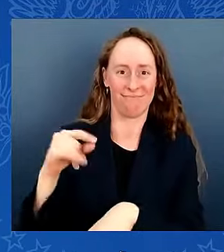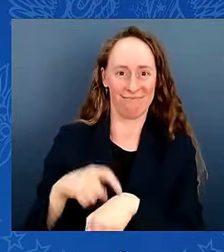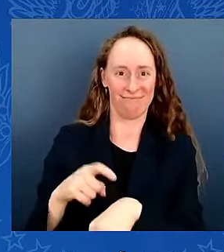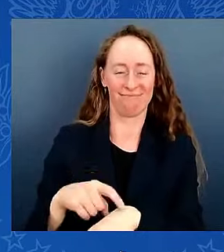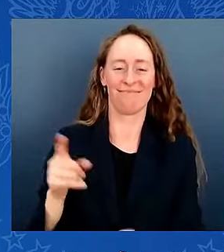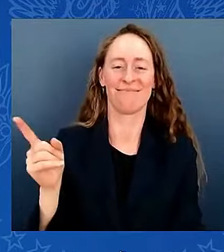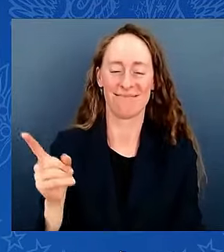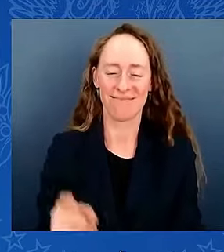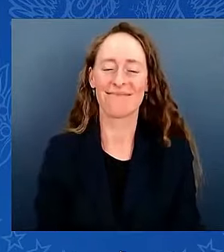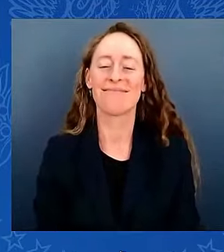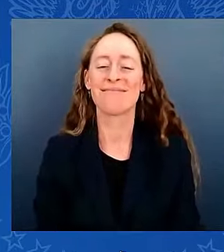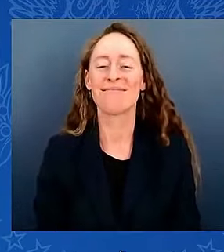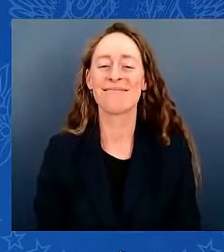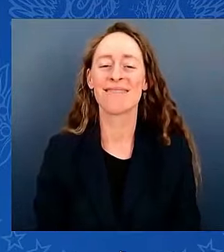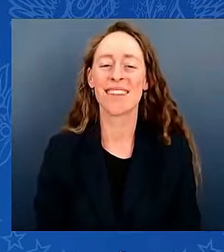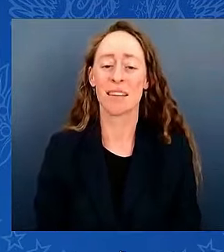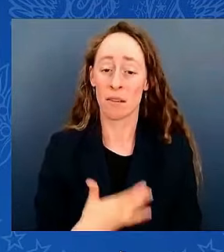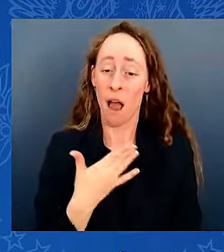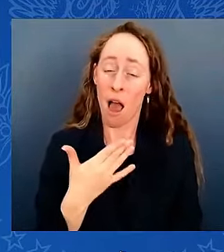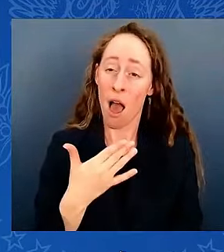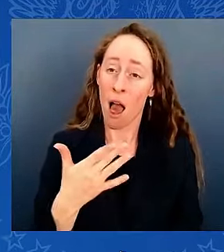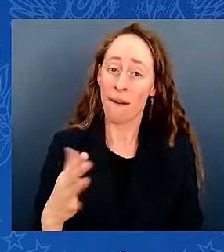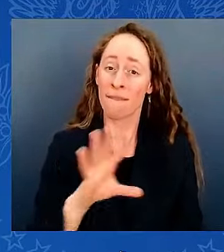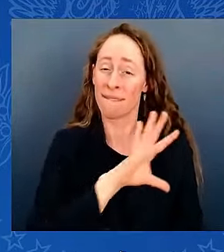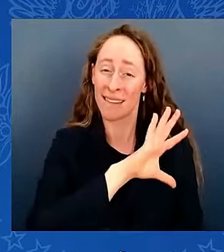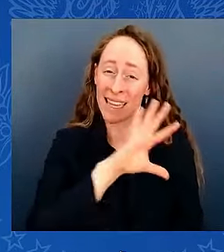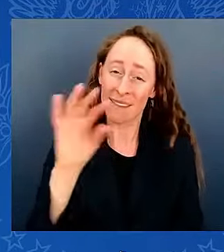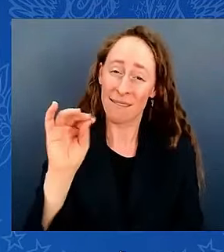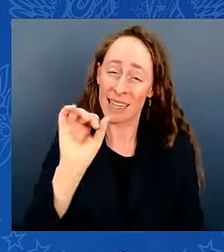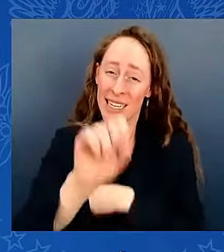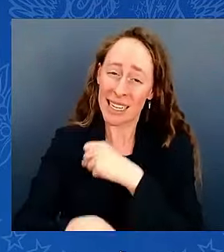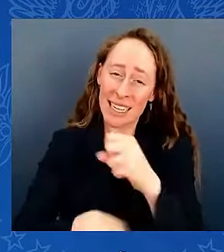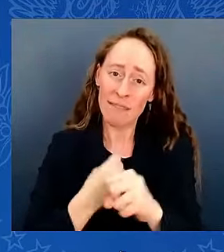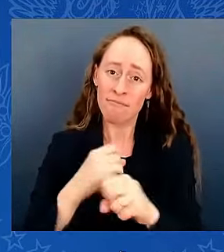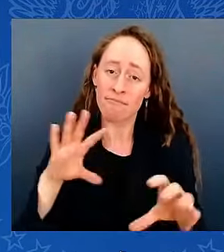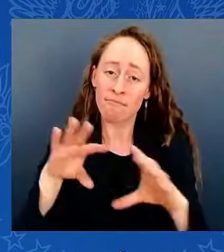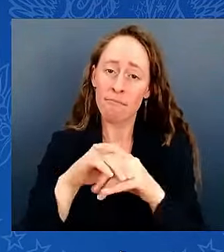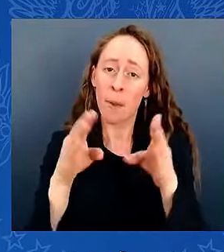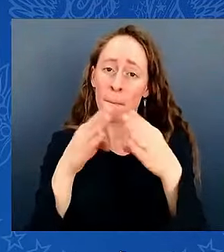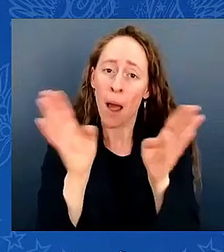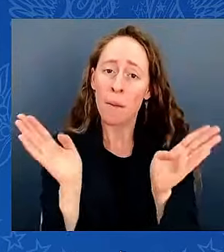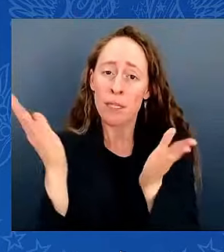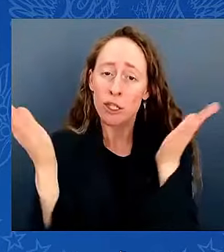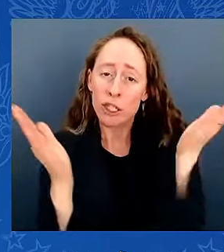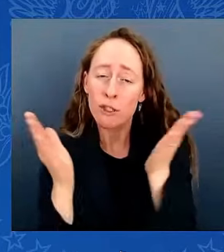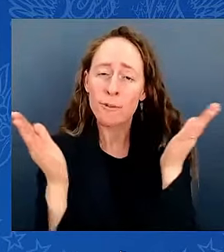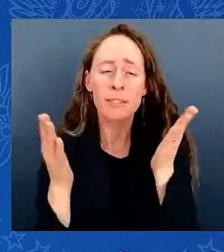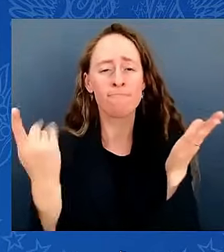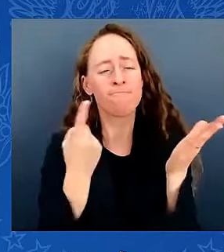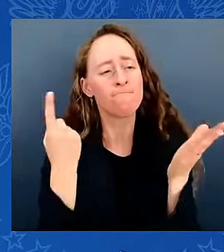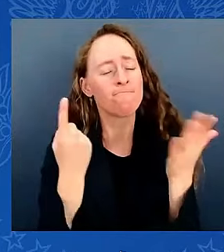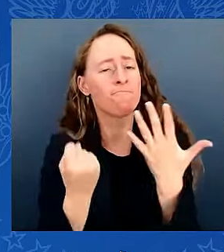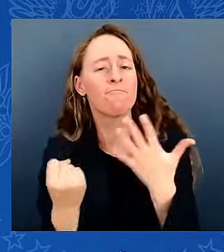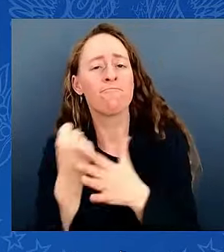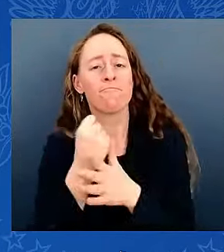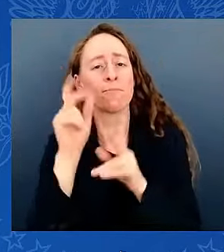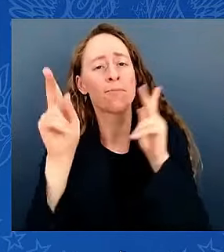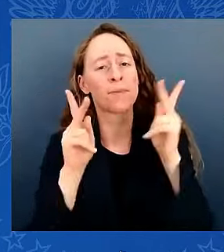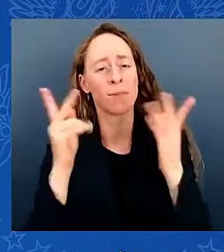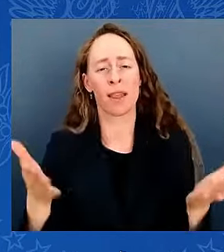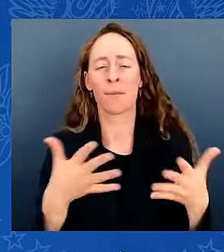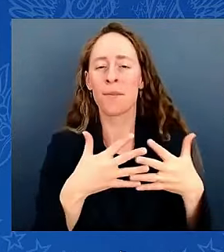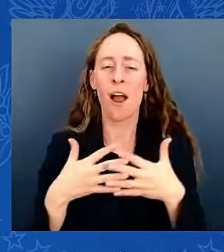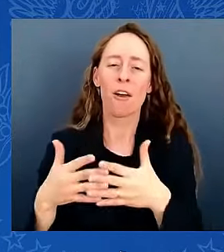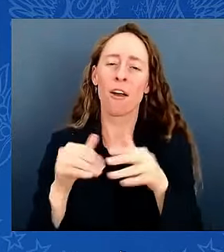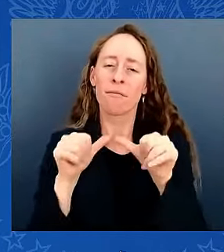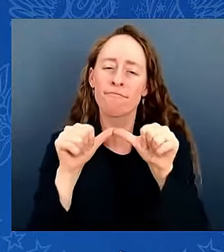life to public service, the American people, and civil rights. One of the projects I'm most proud of